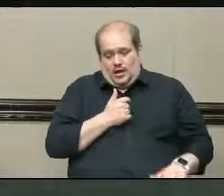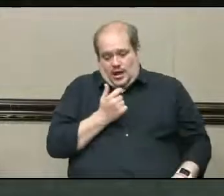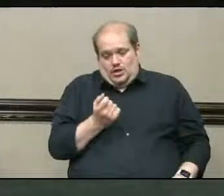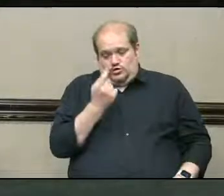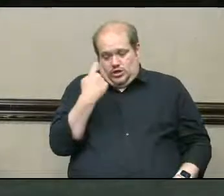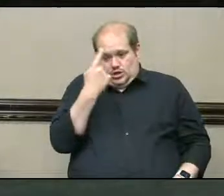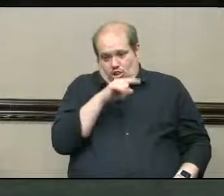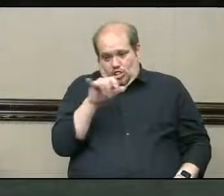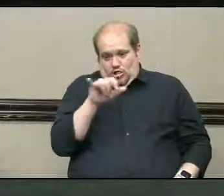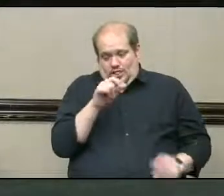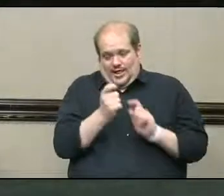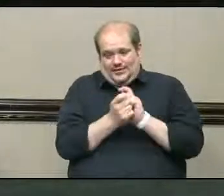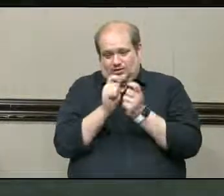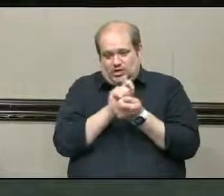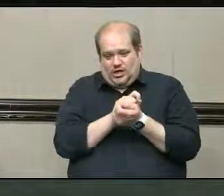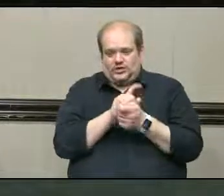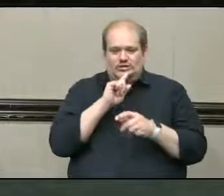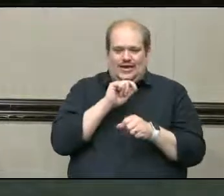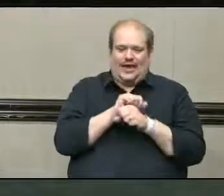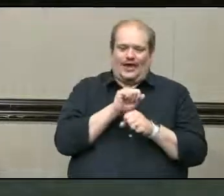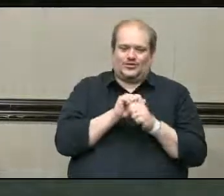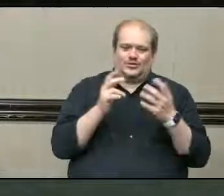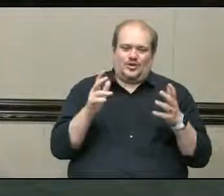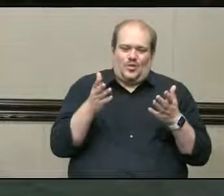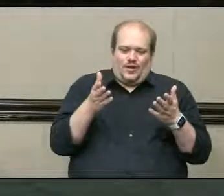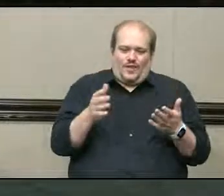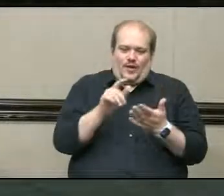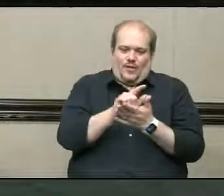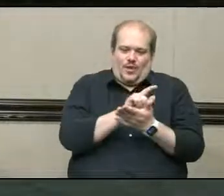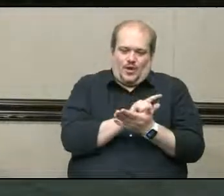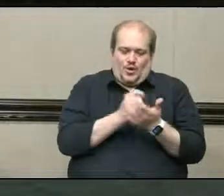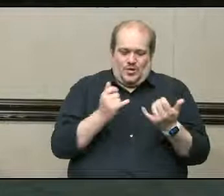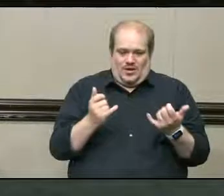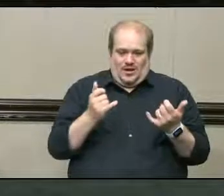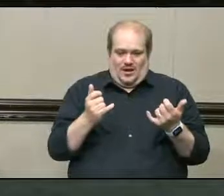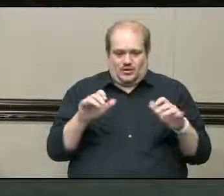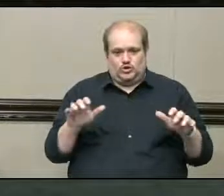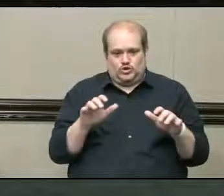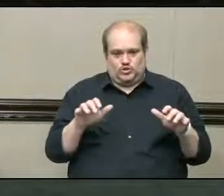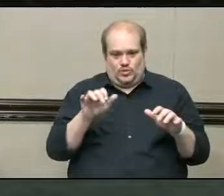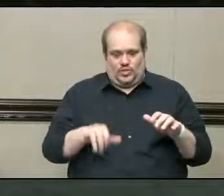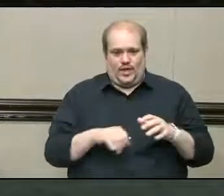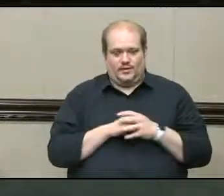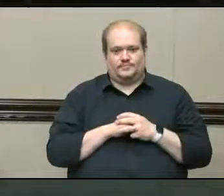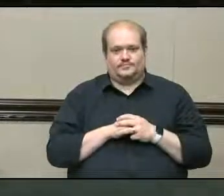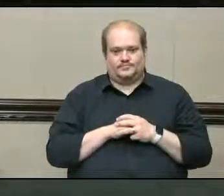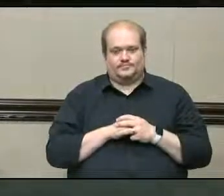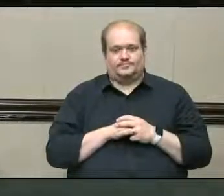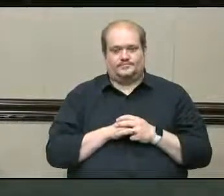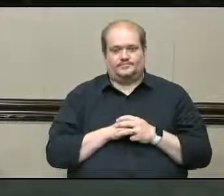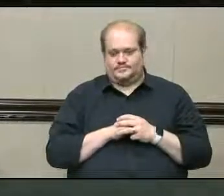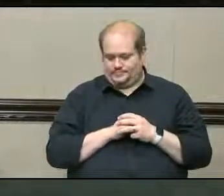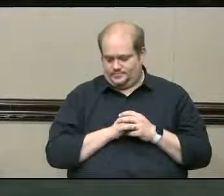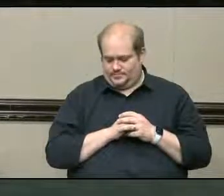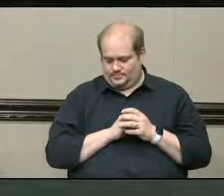that looked like we was changing that, but that actually is in there existing right now to do that.